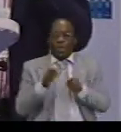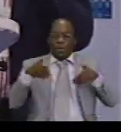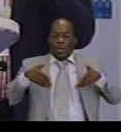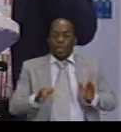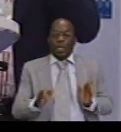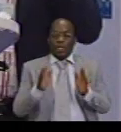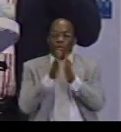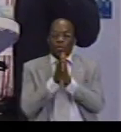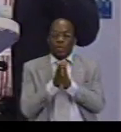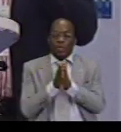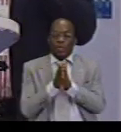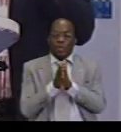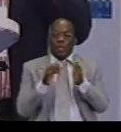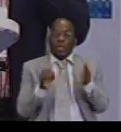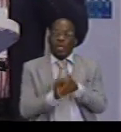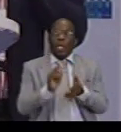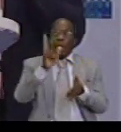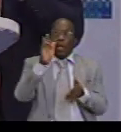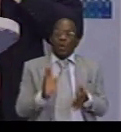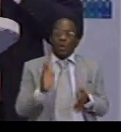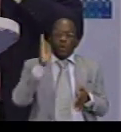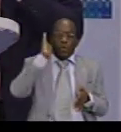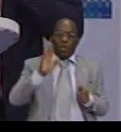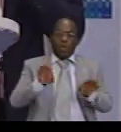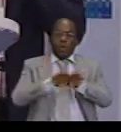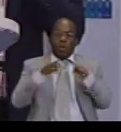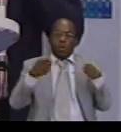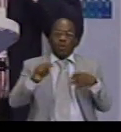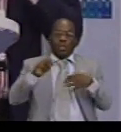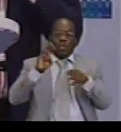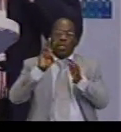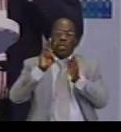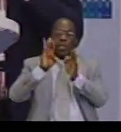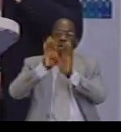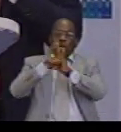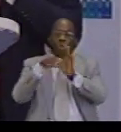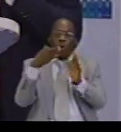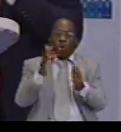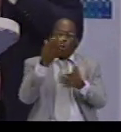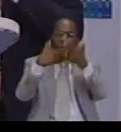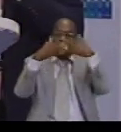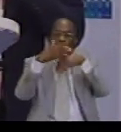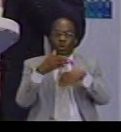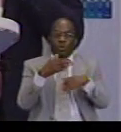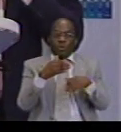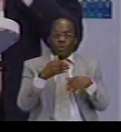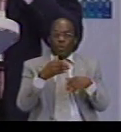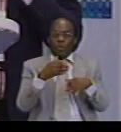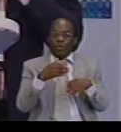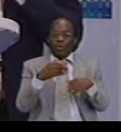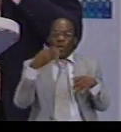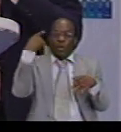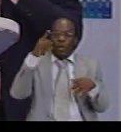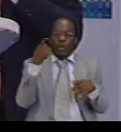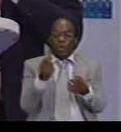that the Lord will open the windows of heaven for the salvation of souls, for